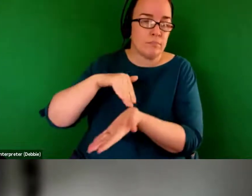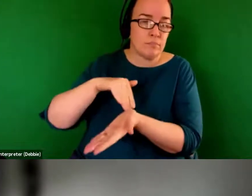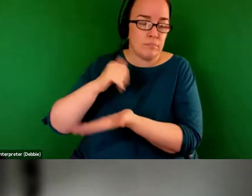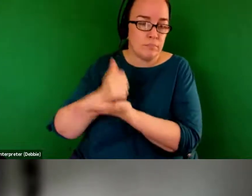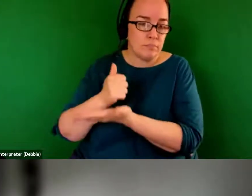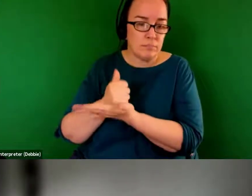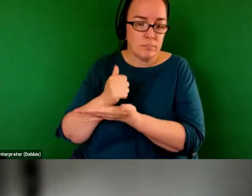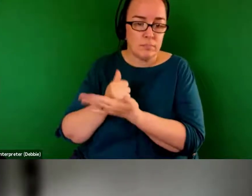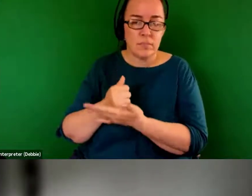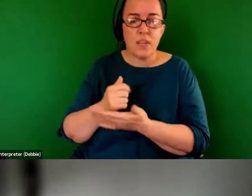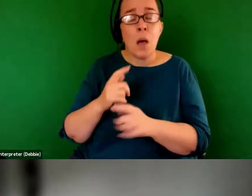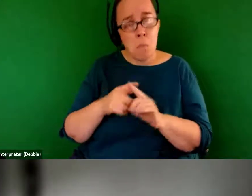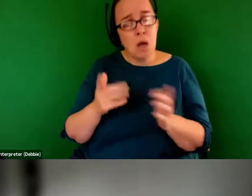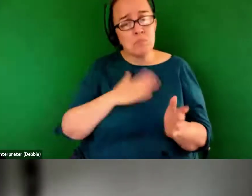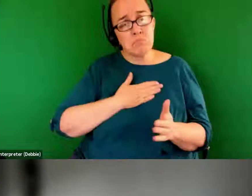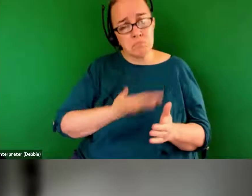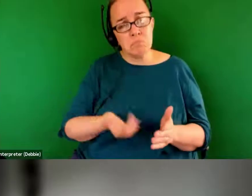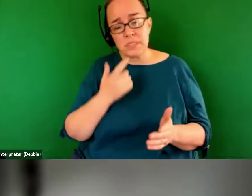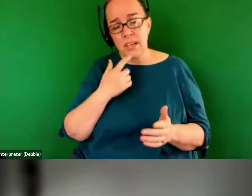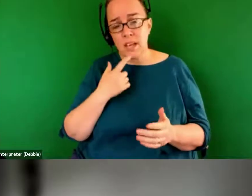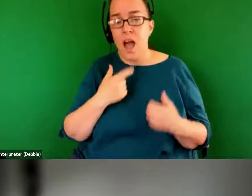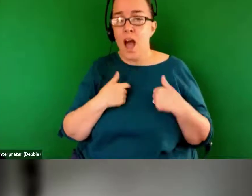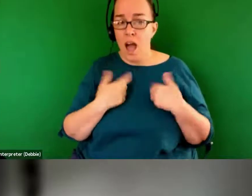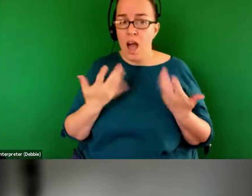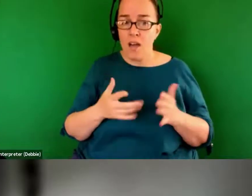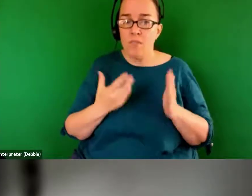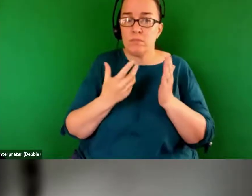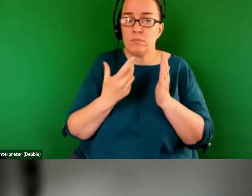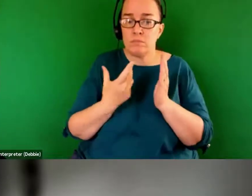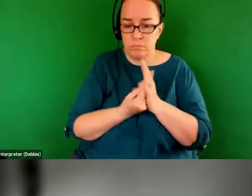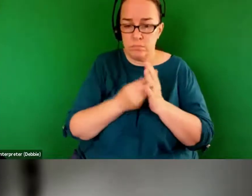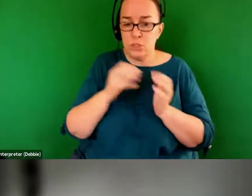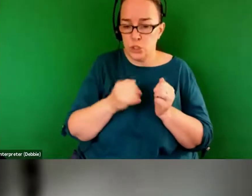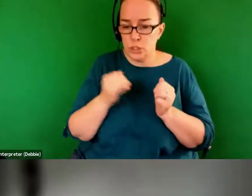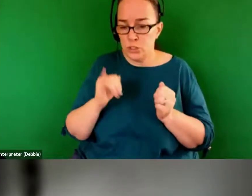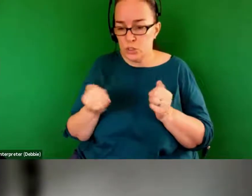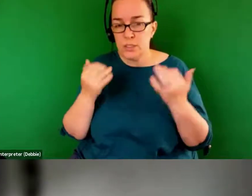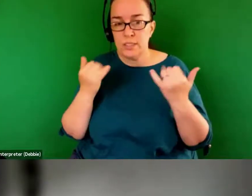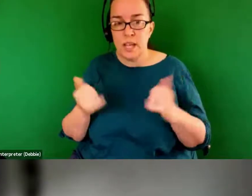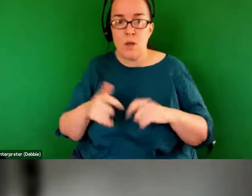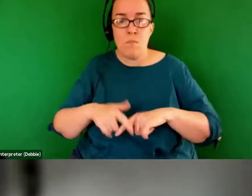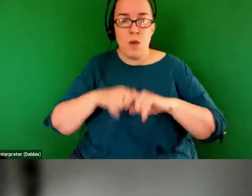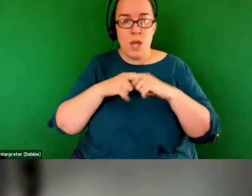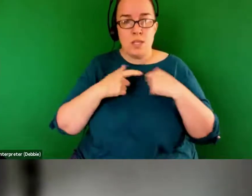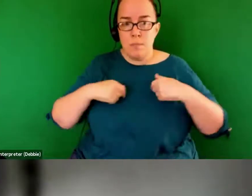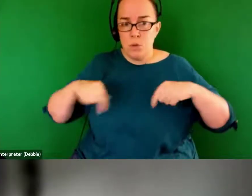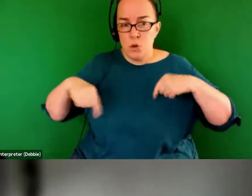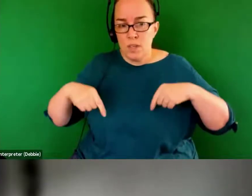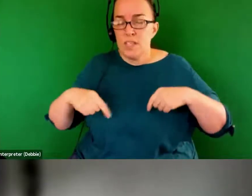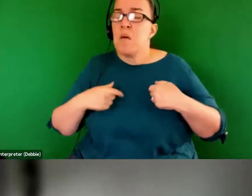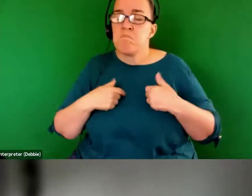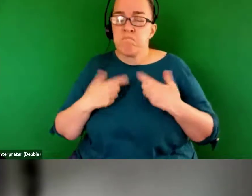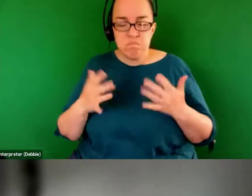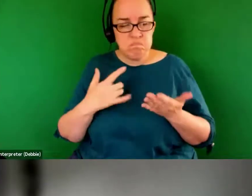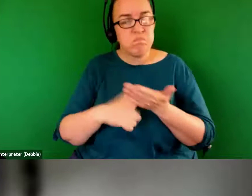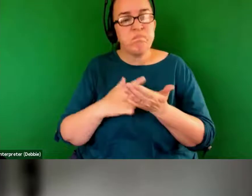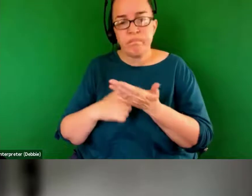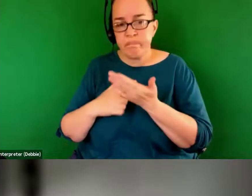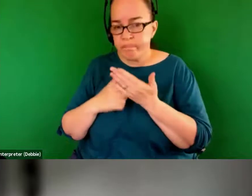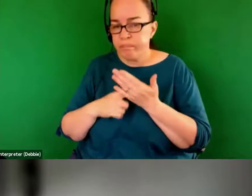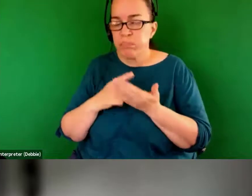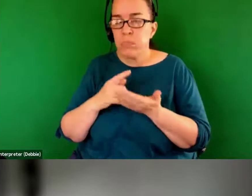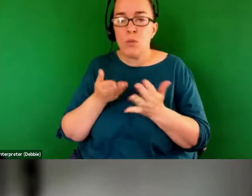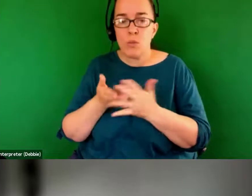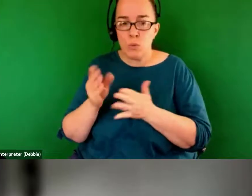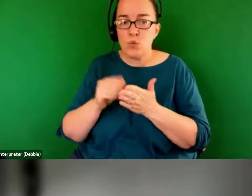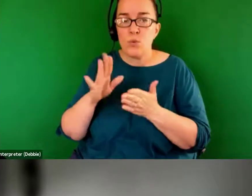to say, yeah, I'm nervous. I had this one and there was a pause. I think that's completely typical. And we've had that conversation within students in my contact tracing core that had